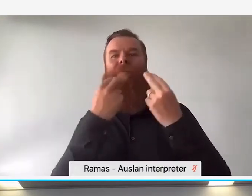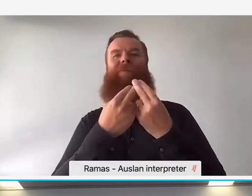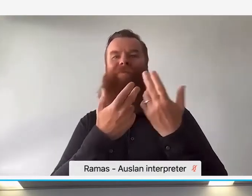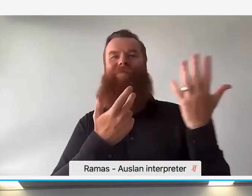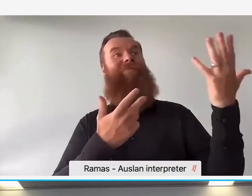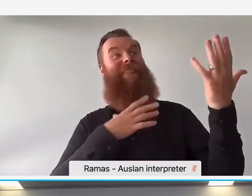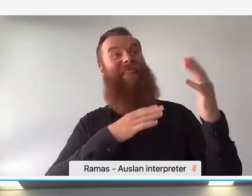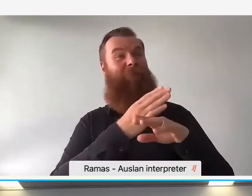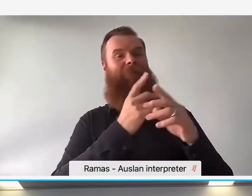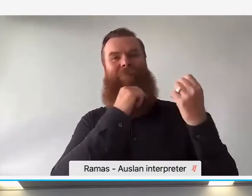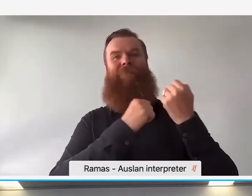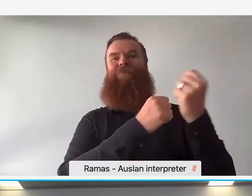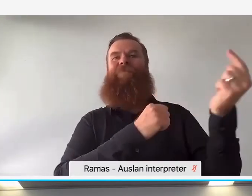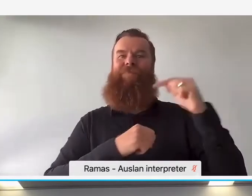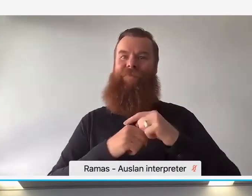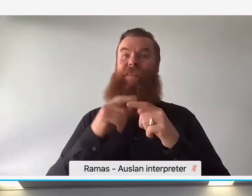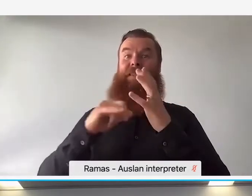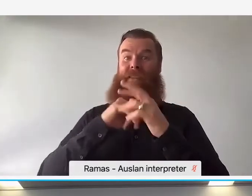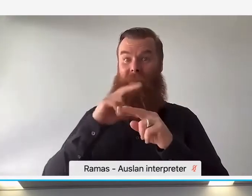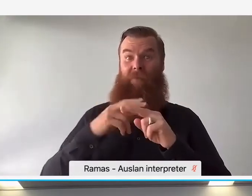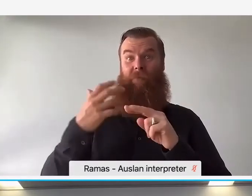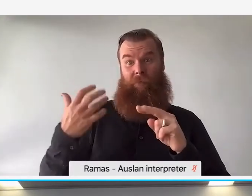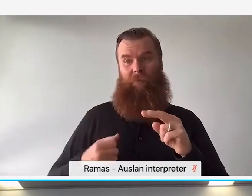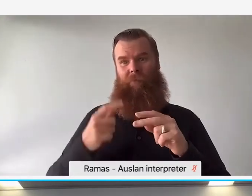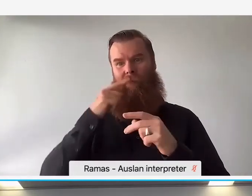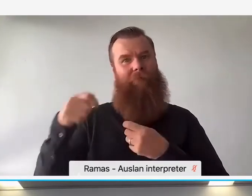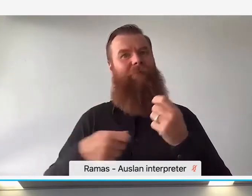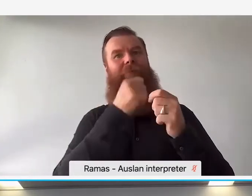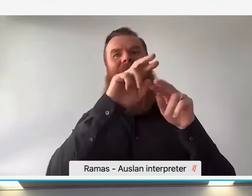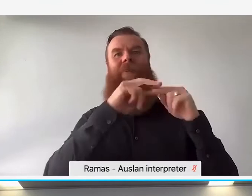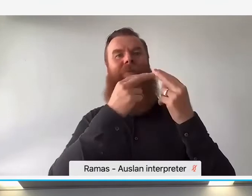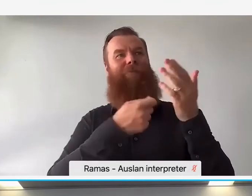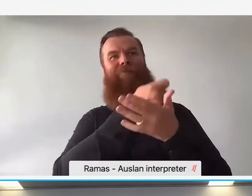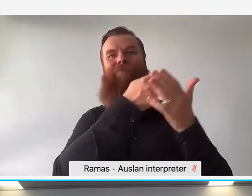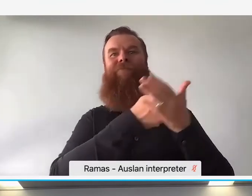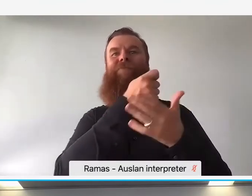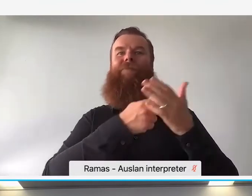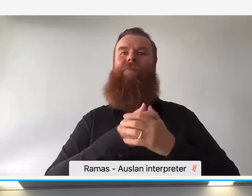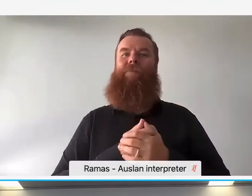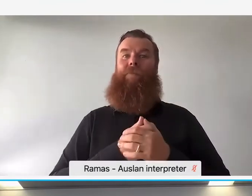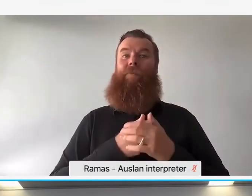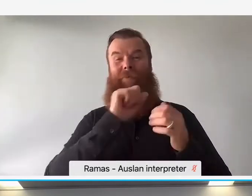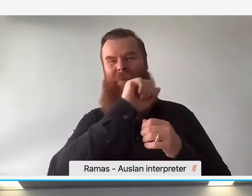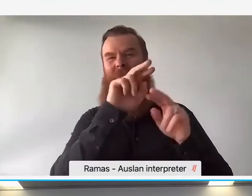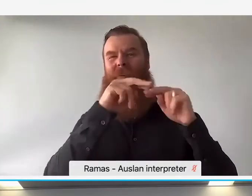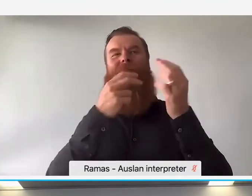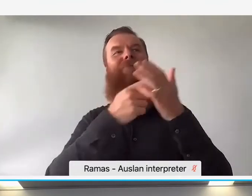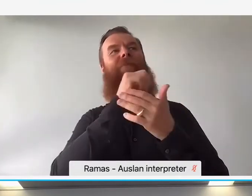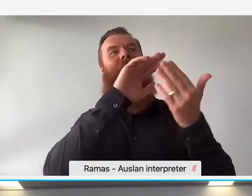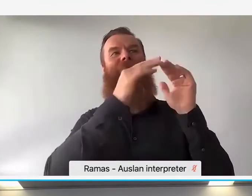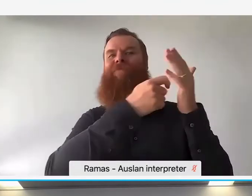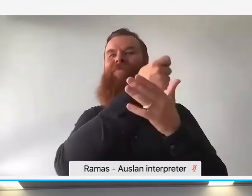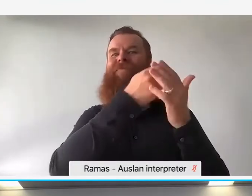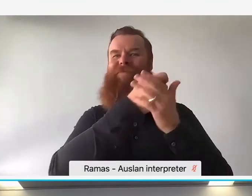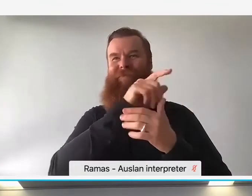worker income will be returned to those families and to communities at home. On average, aged care workers have